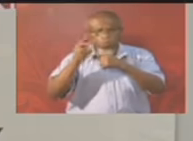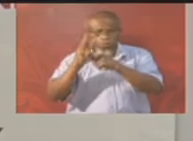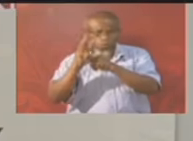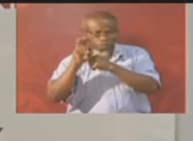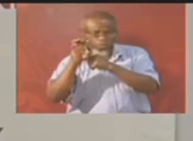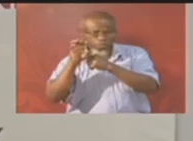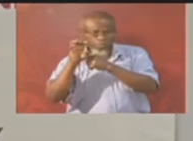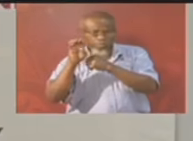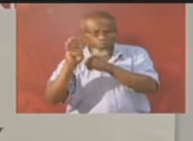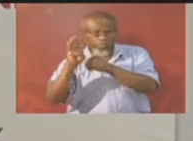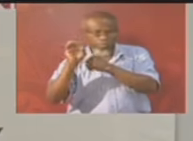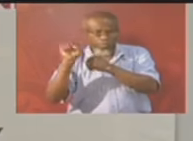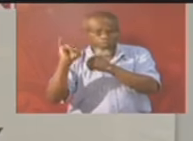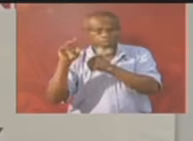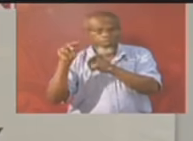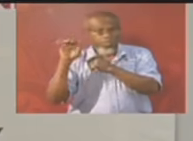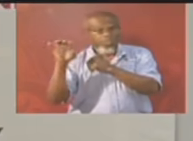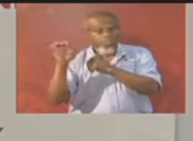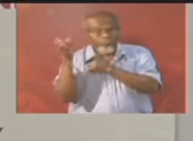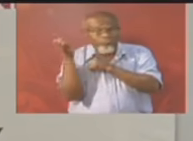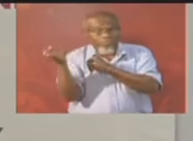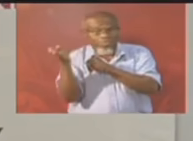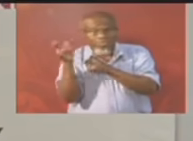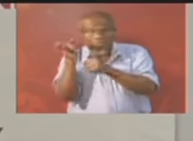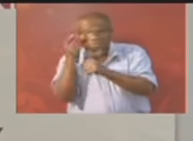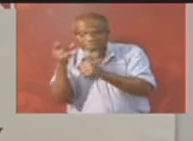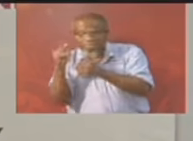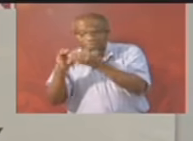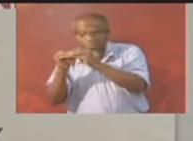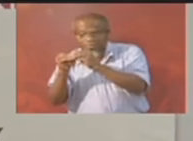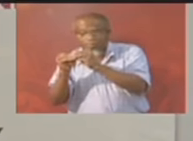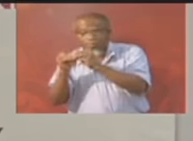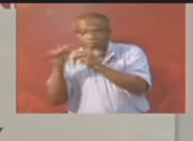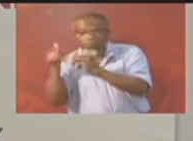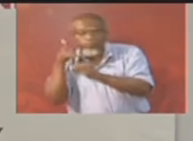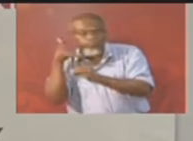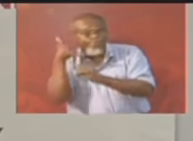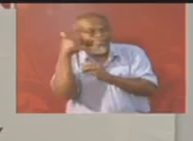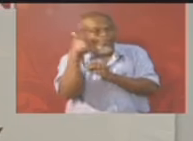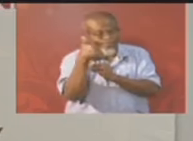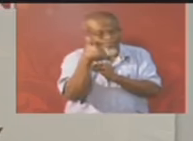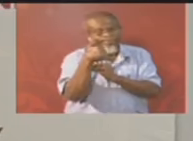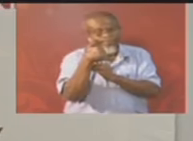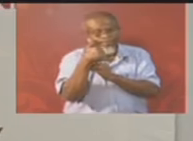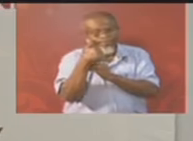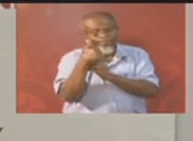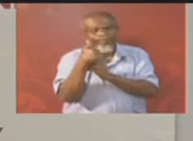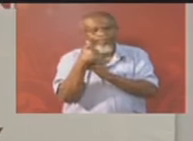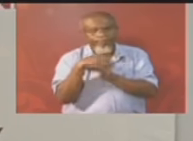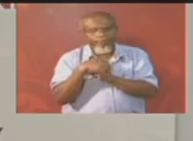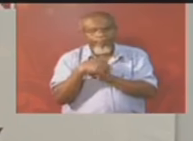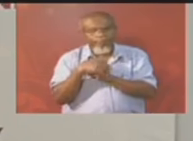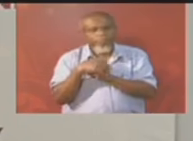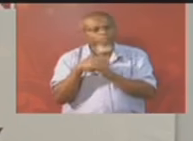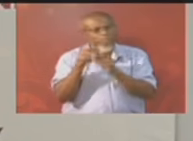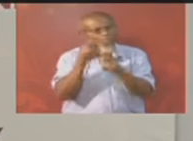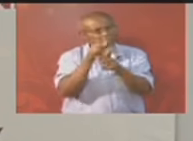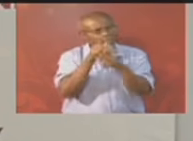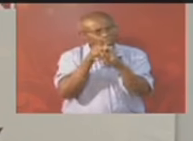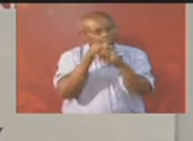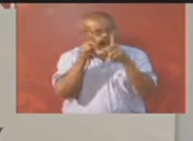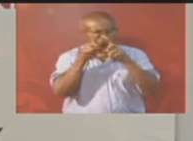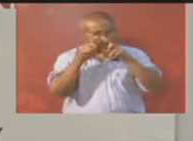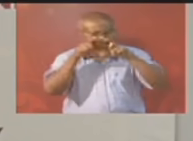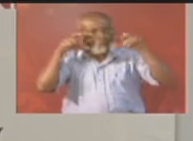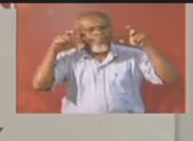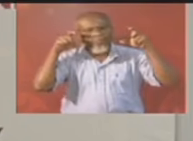press conference to other broadcasts where the information can be heard by a wider audience. Keep the mask on at home, keep yourself to one area